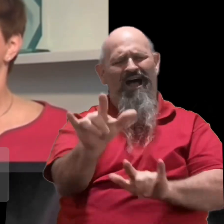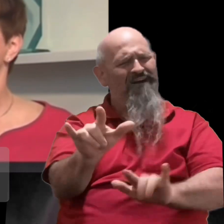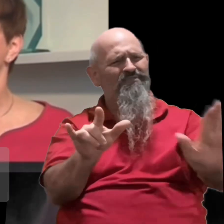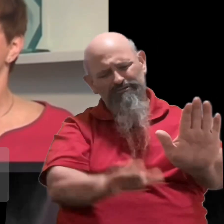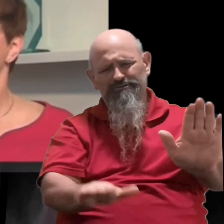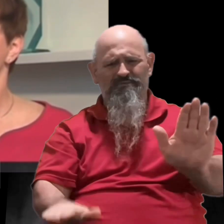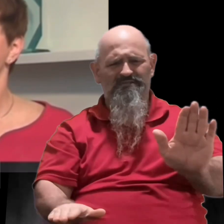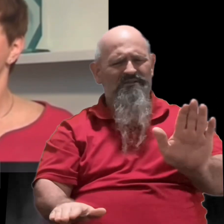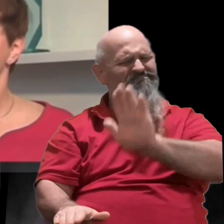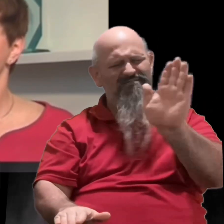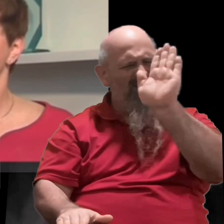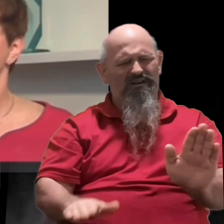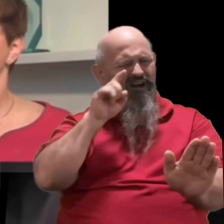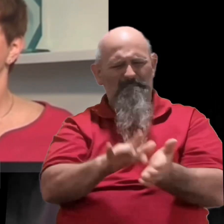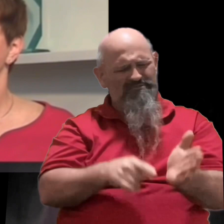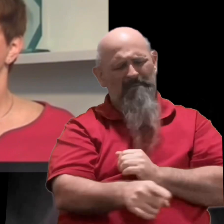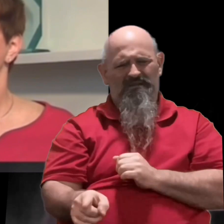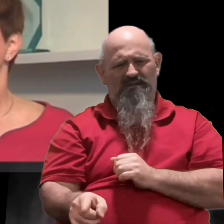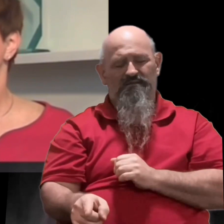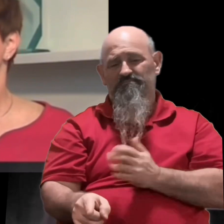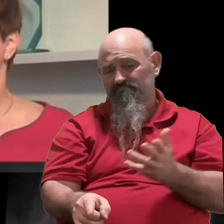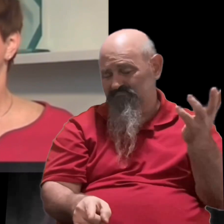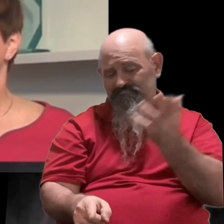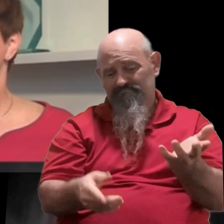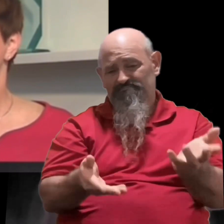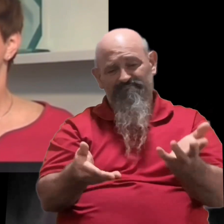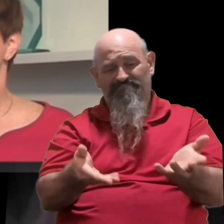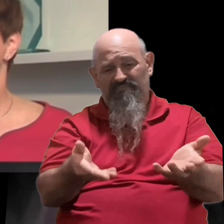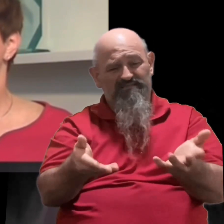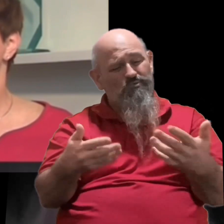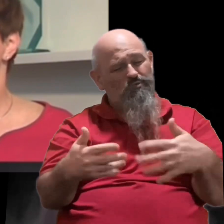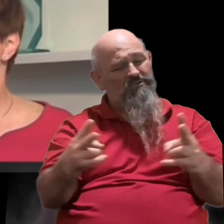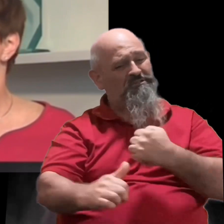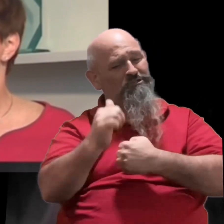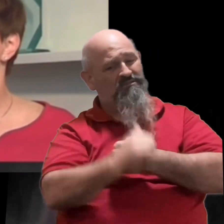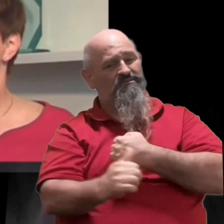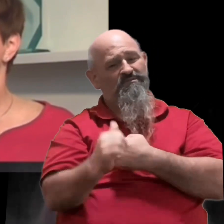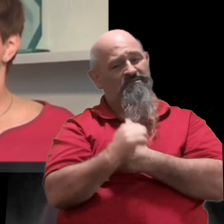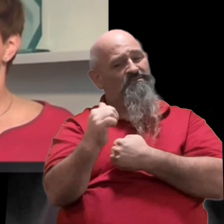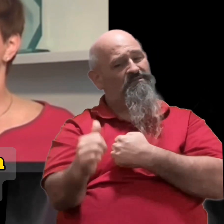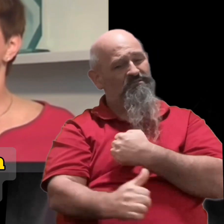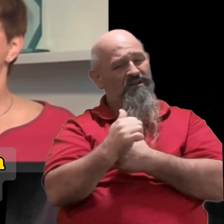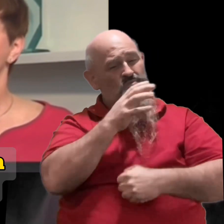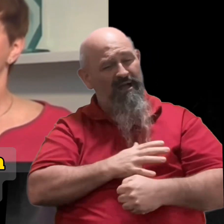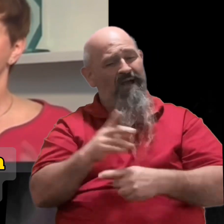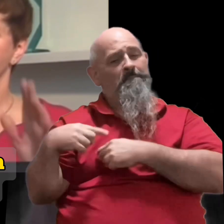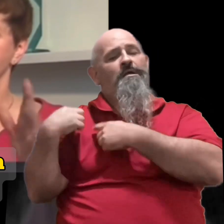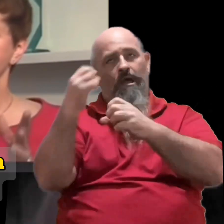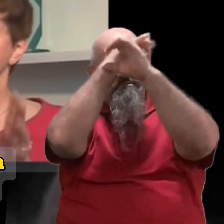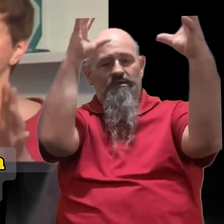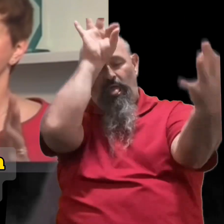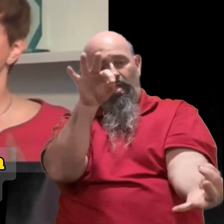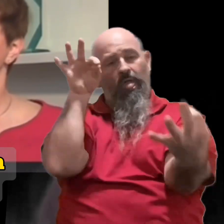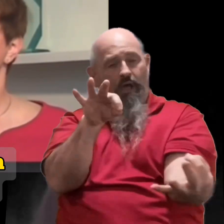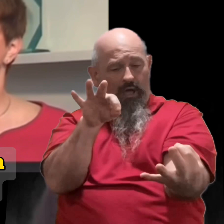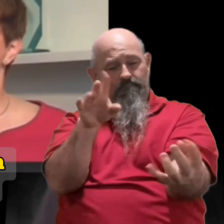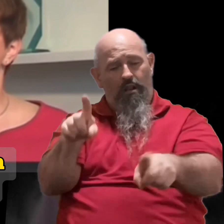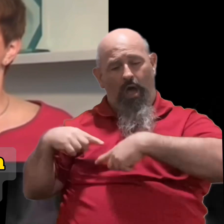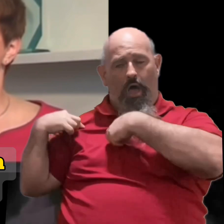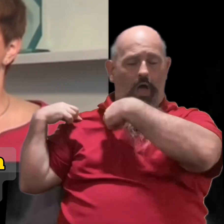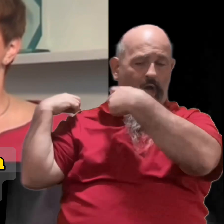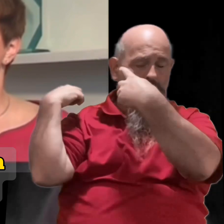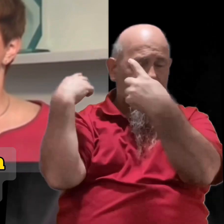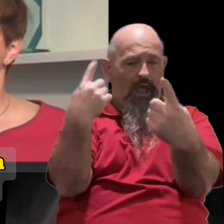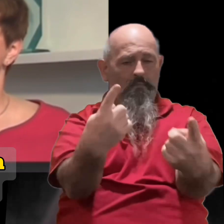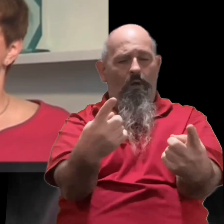do love their kids and would never abuse them. But it's very dicey. Women have been idealized for a long